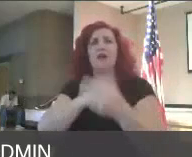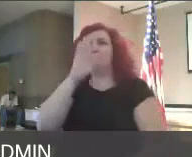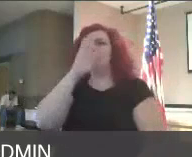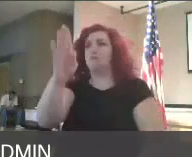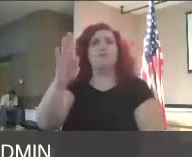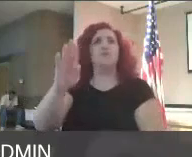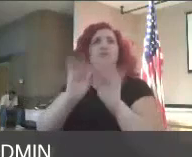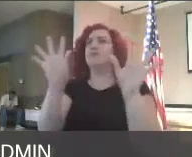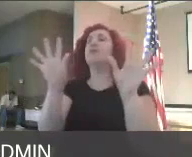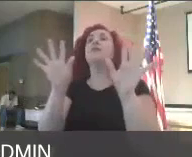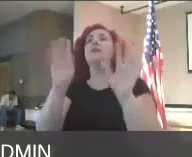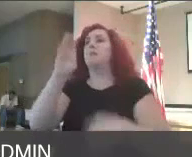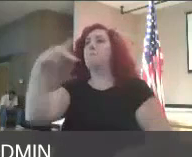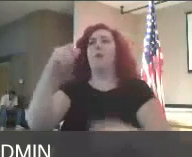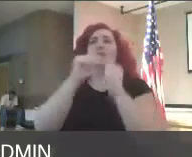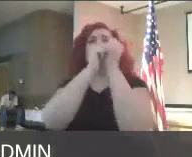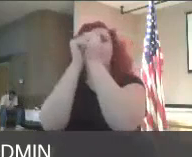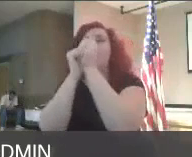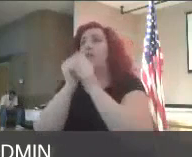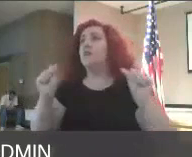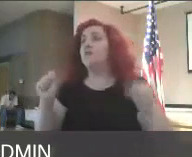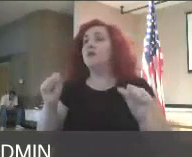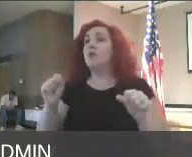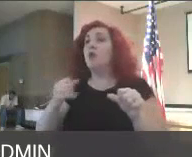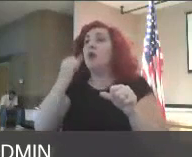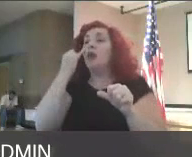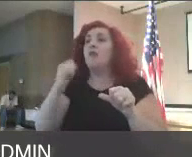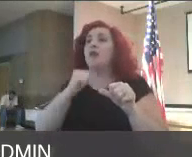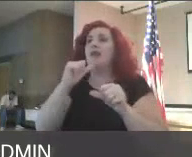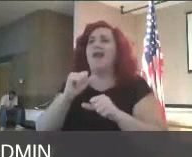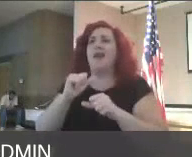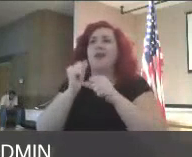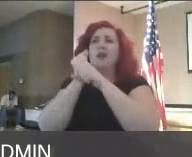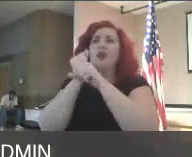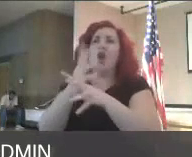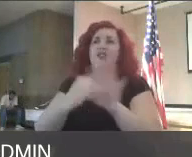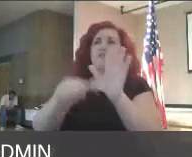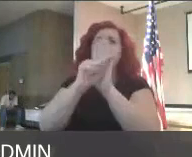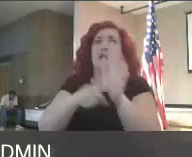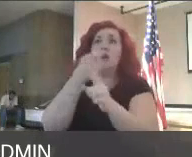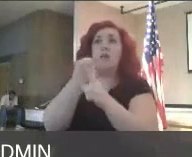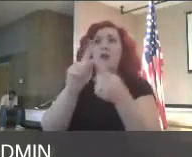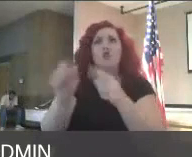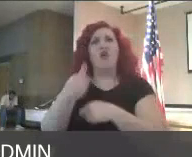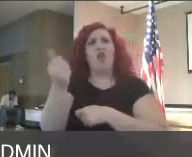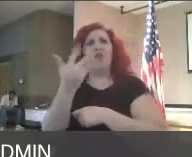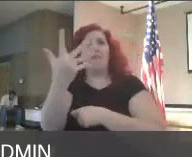us a directive to make the maps as competitive as possible, as long as there's a significant